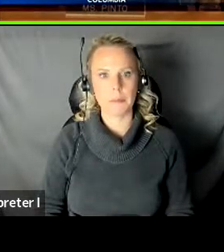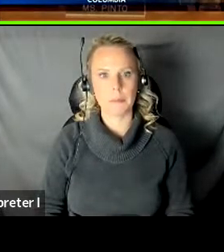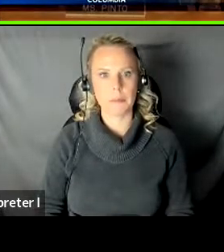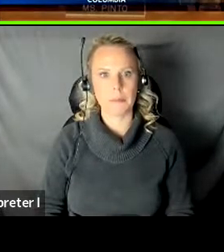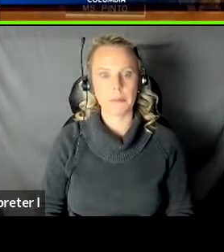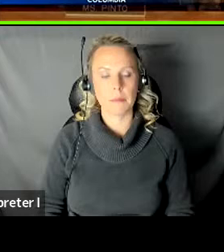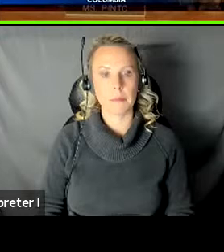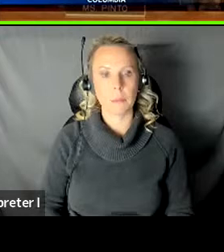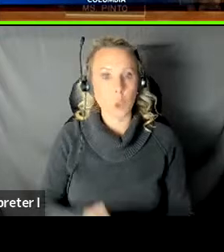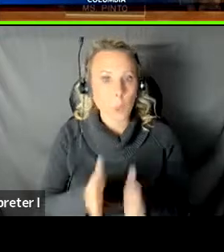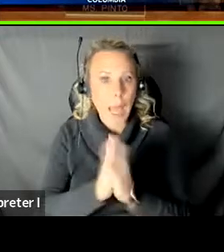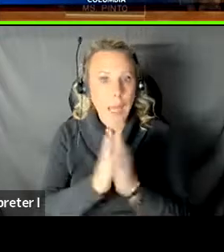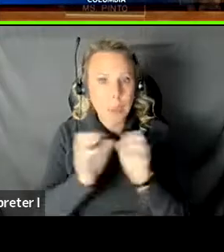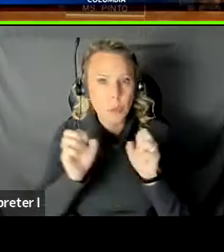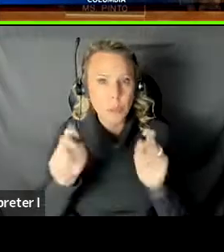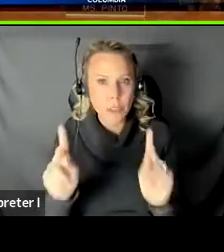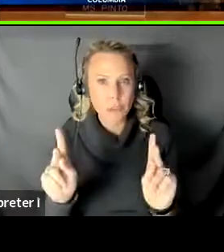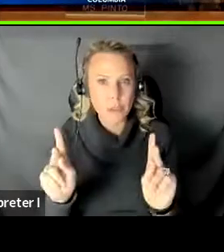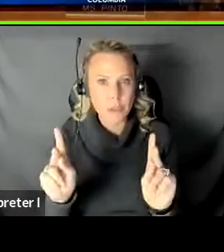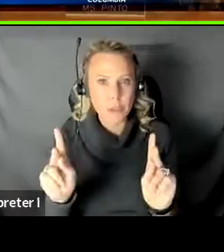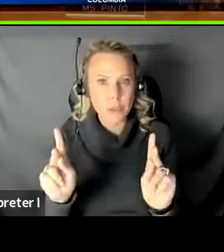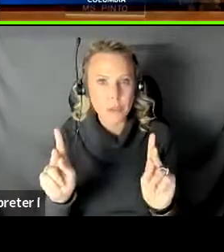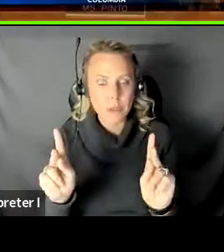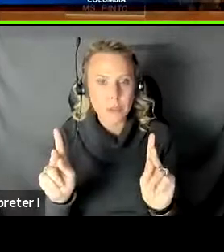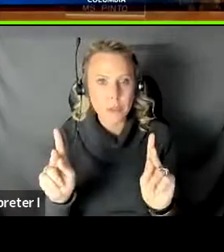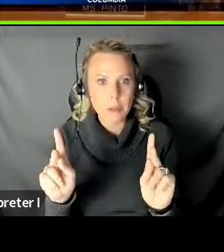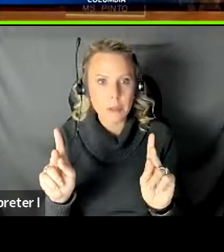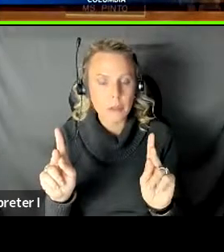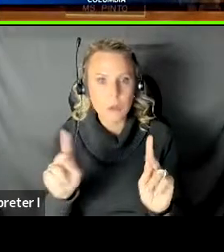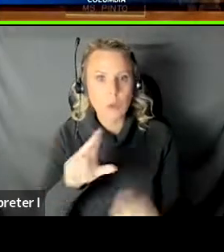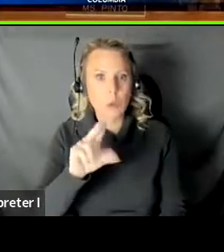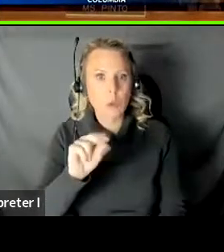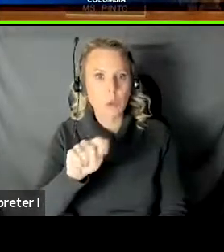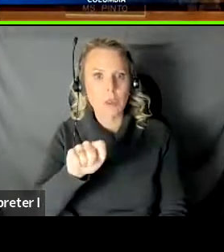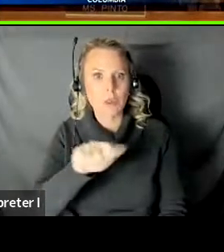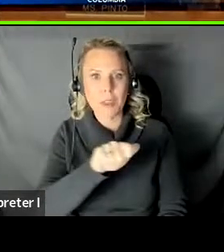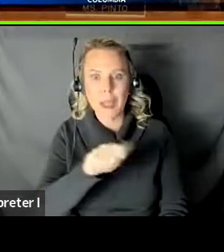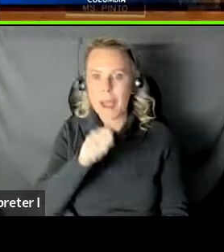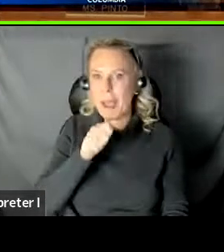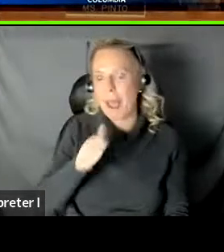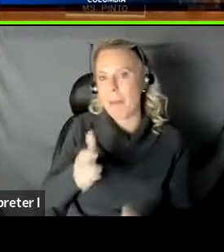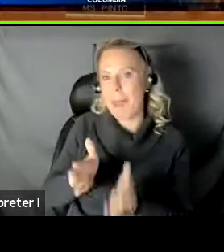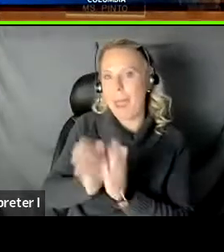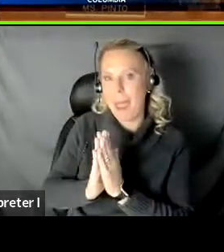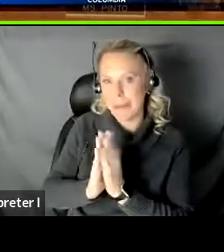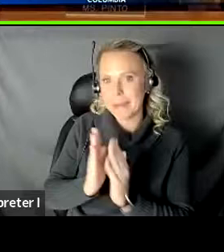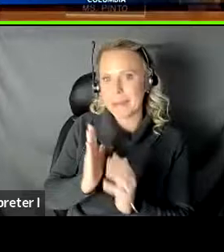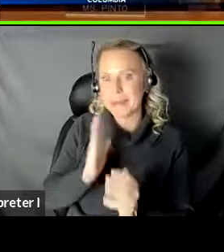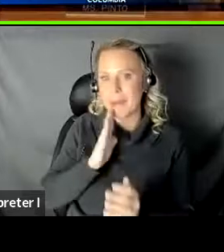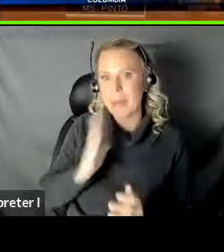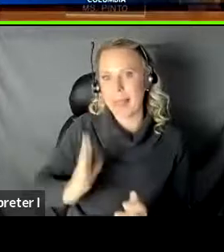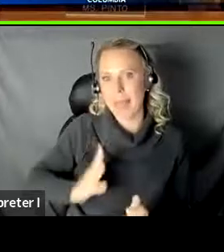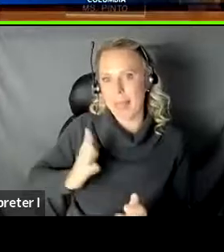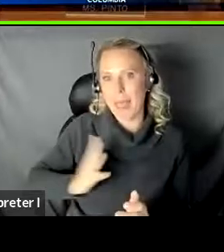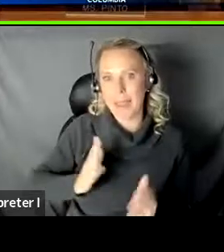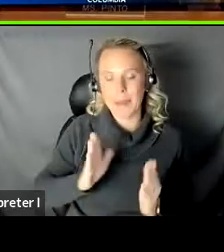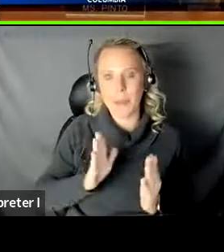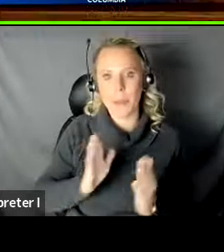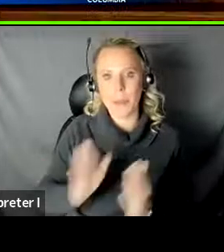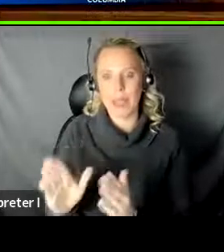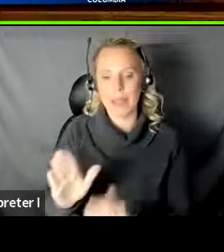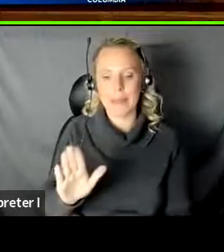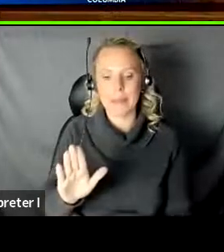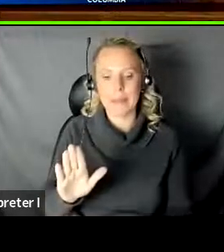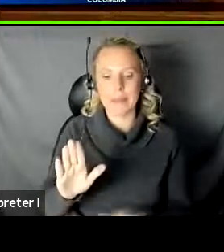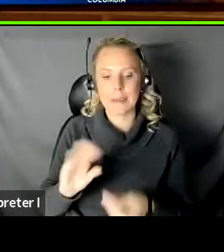Are you asking permission? No, I'm it's removed. asking in a polite way if we can move it off. It is removed. It's item Thank you,